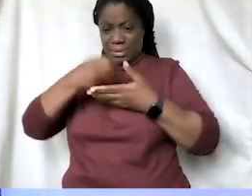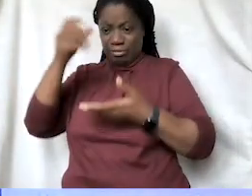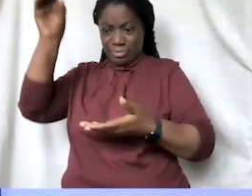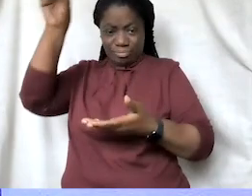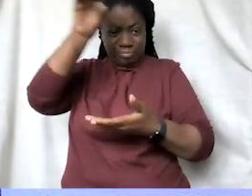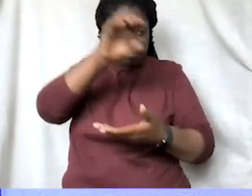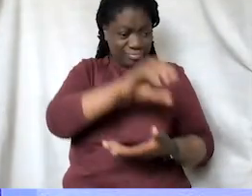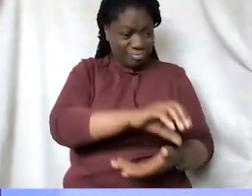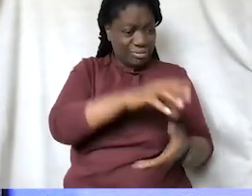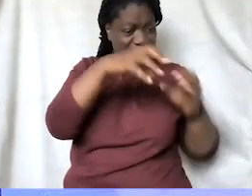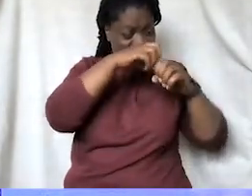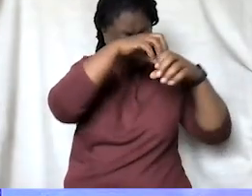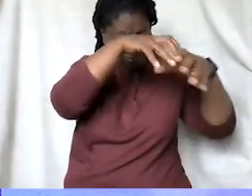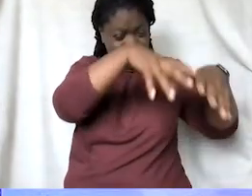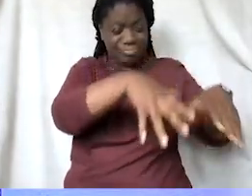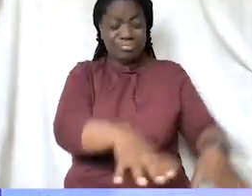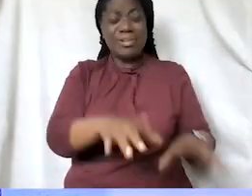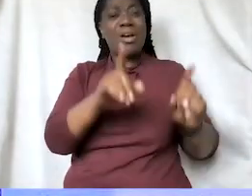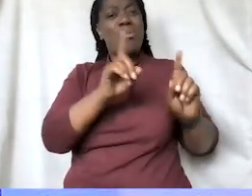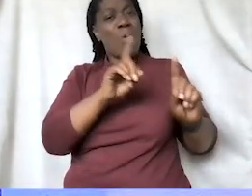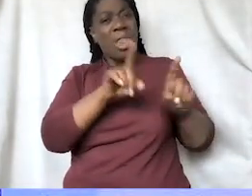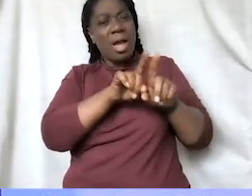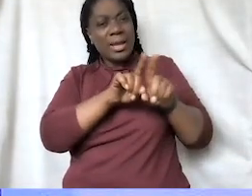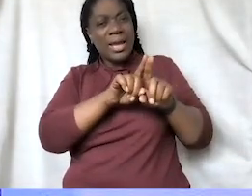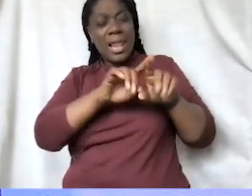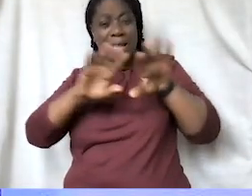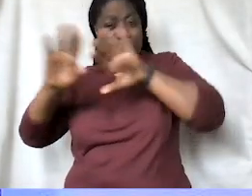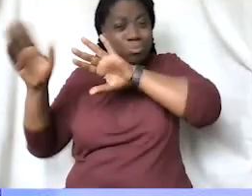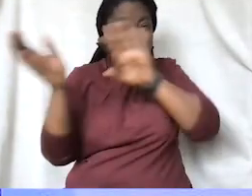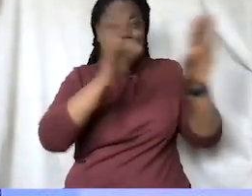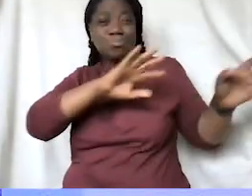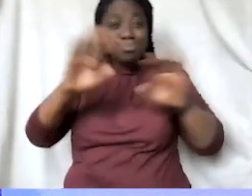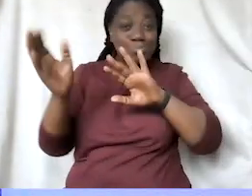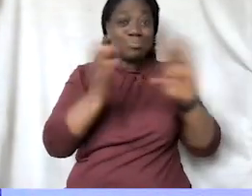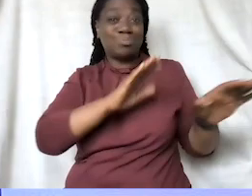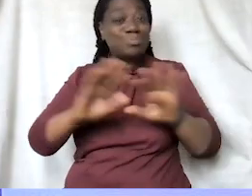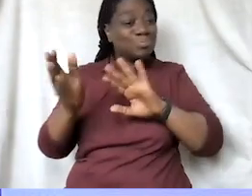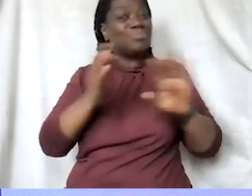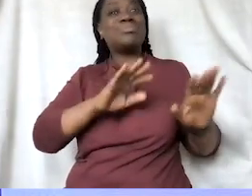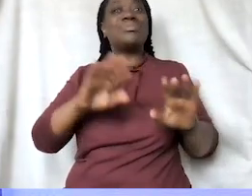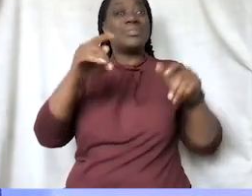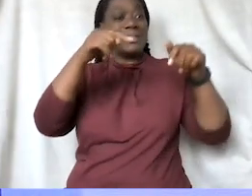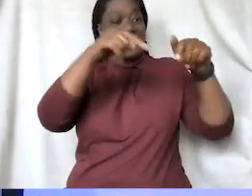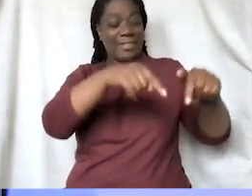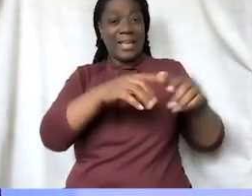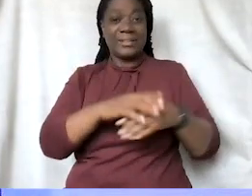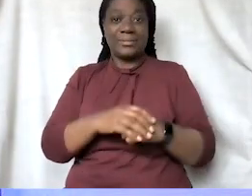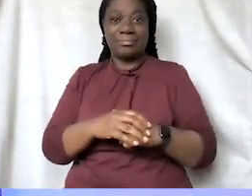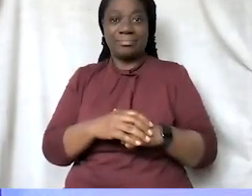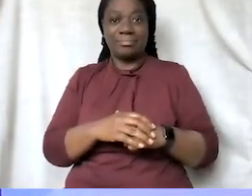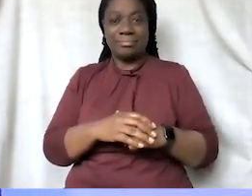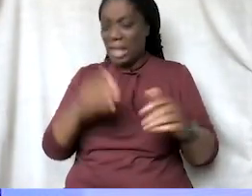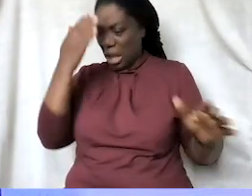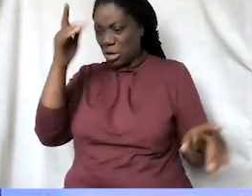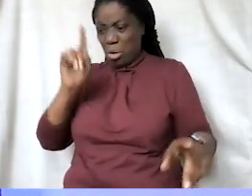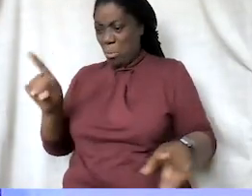descended upon them like a rushing mighty wind. I don't know what you're going through tonight. I